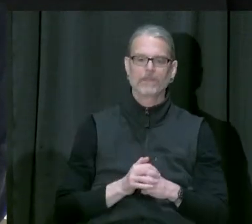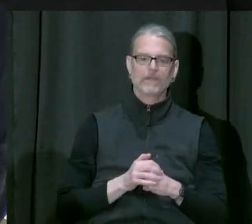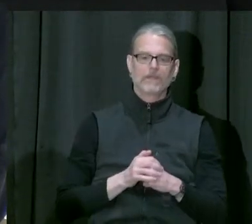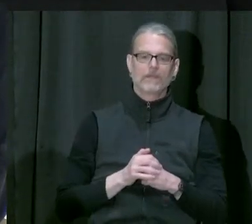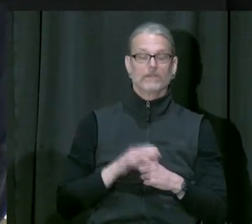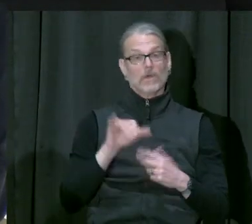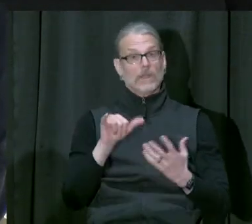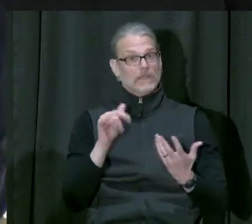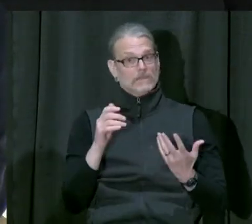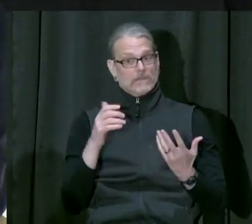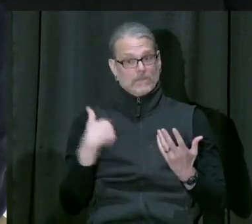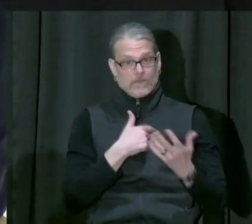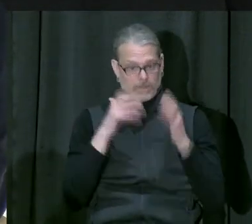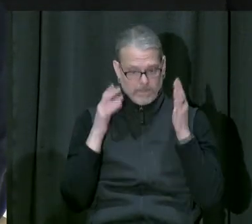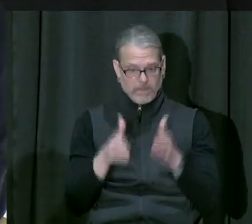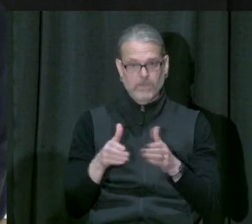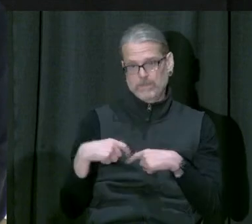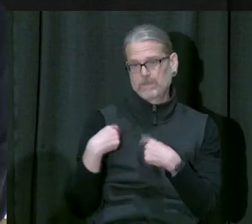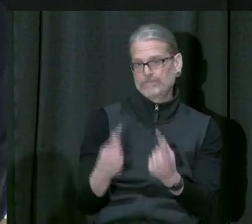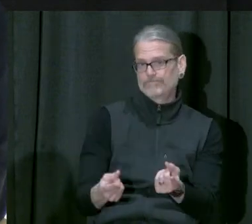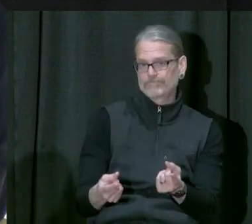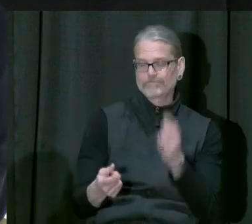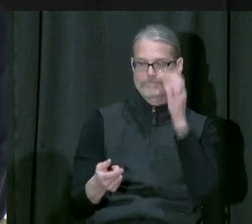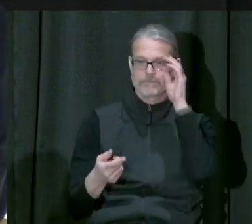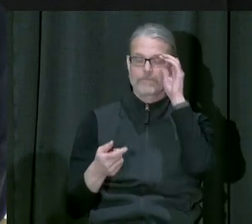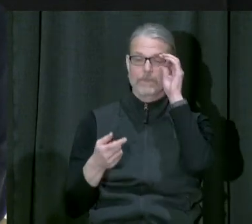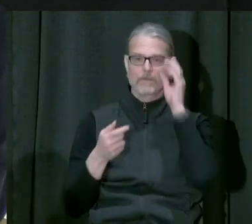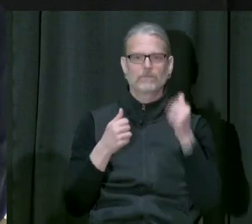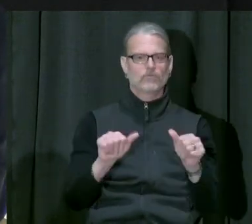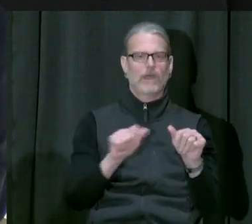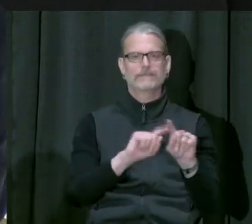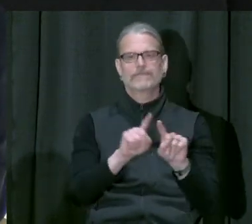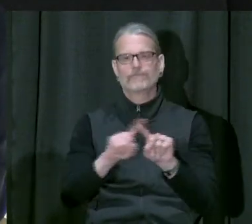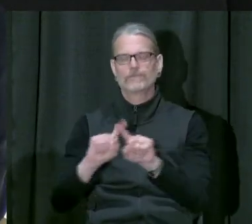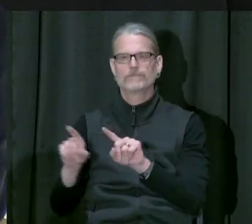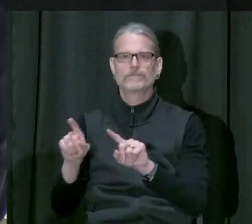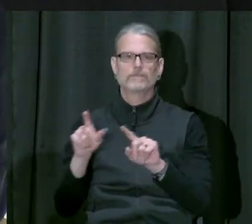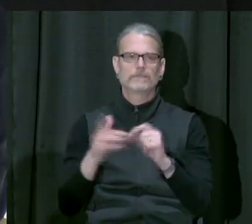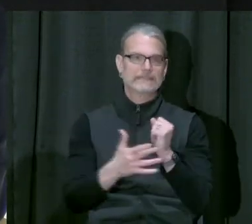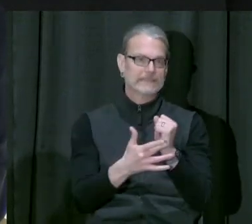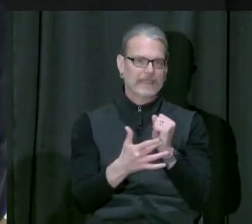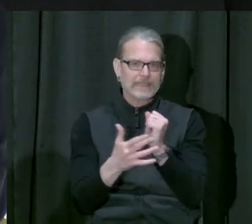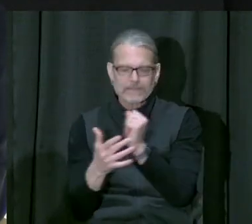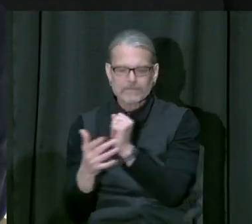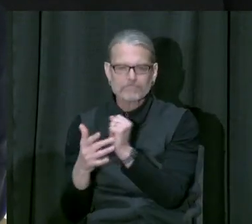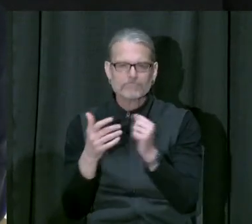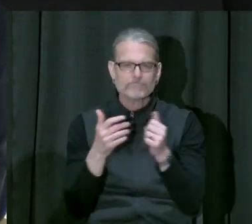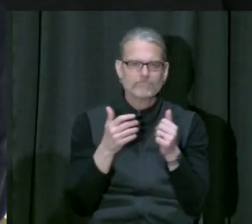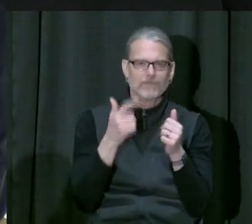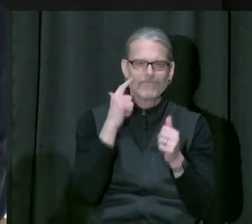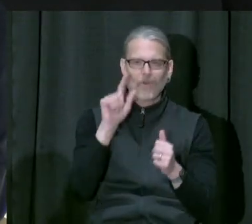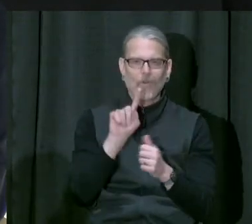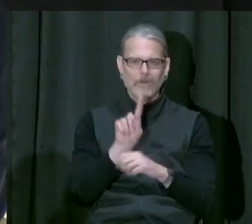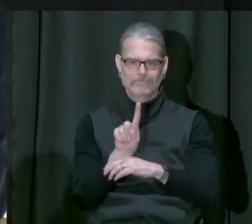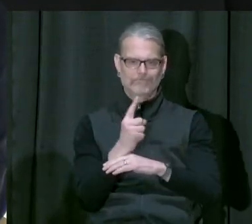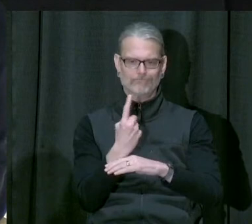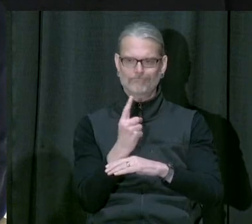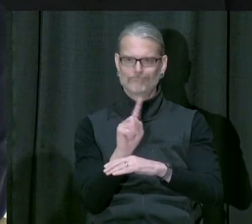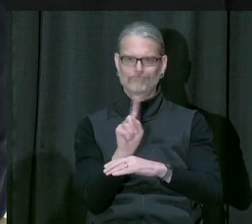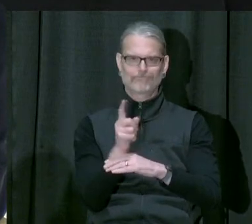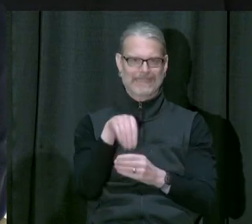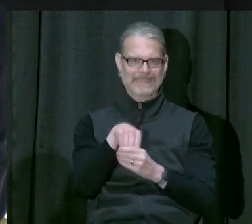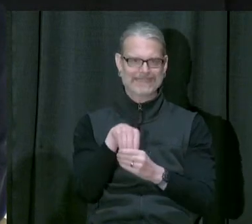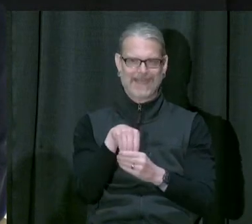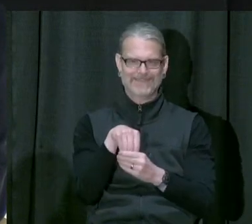years. And we tried different techniques for positioning indoors. We had